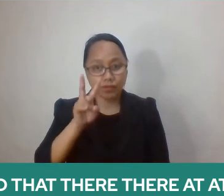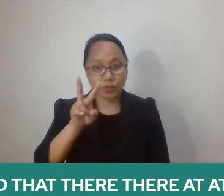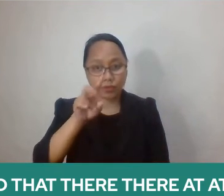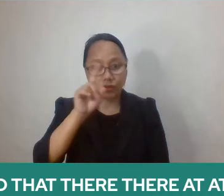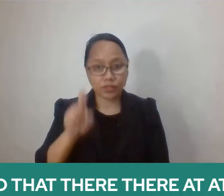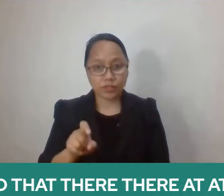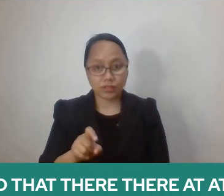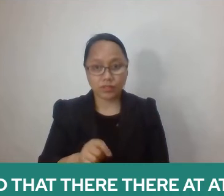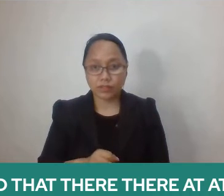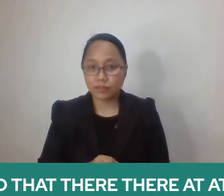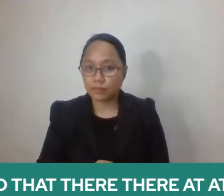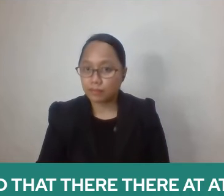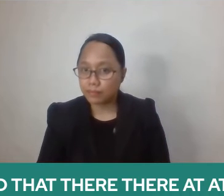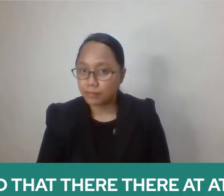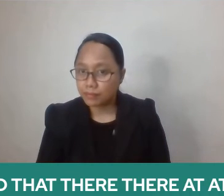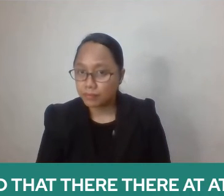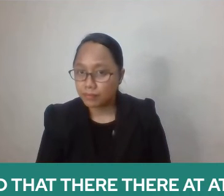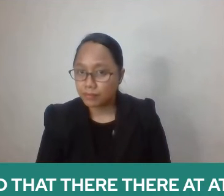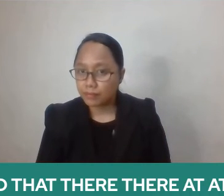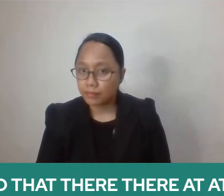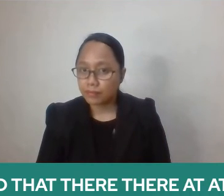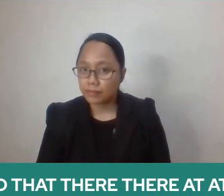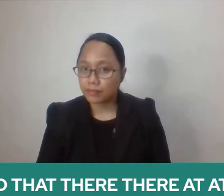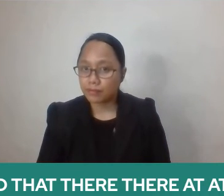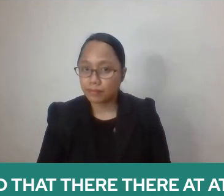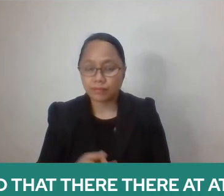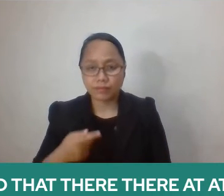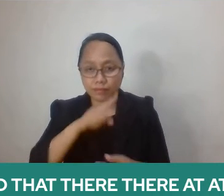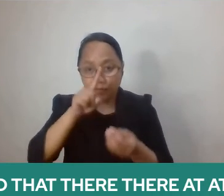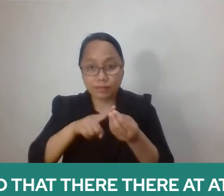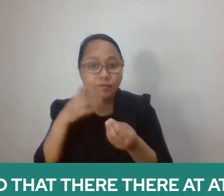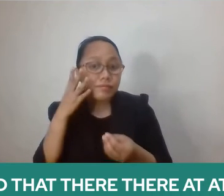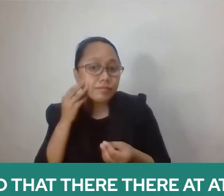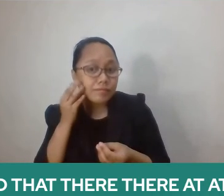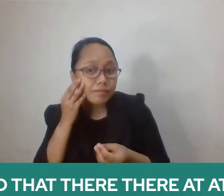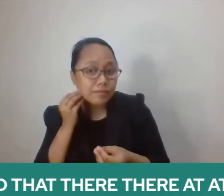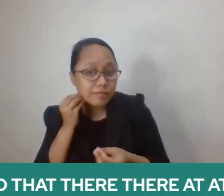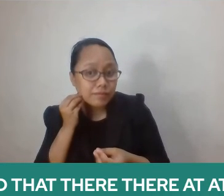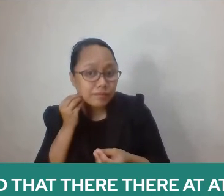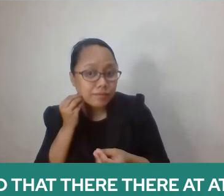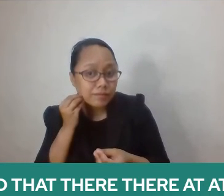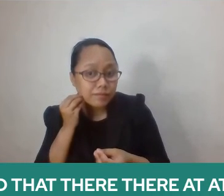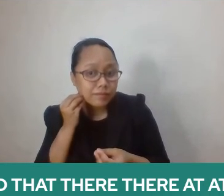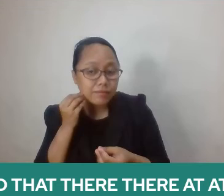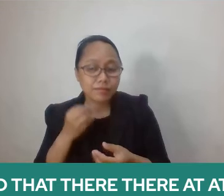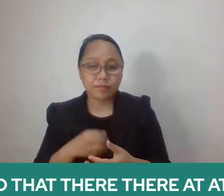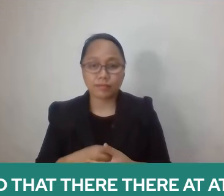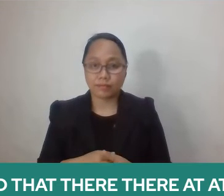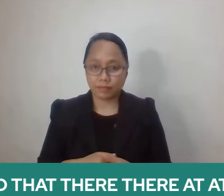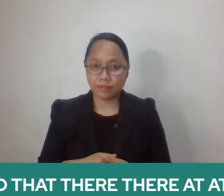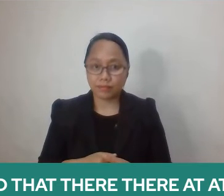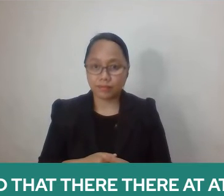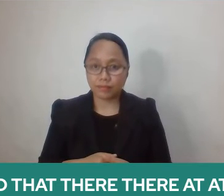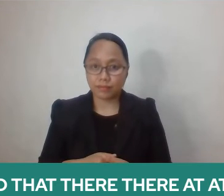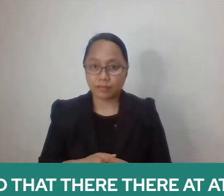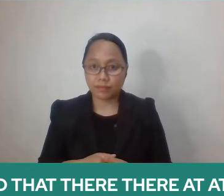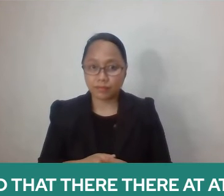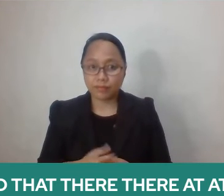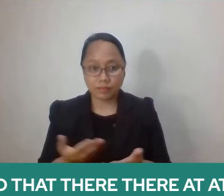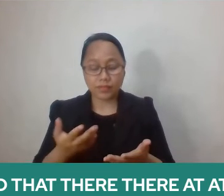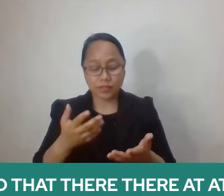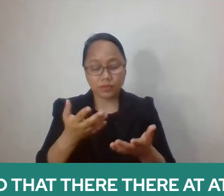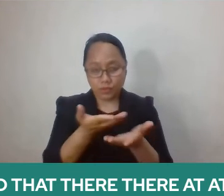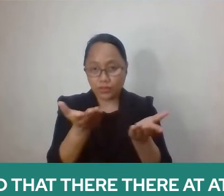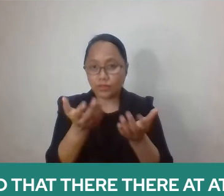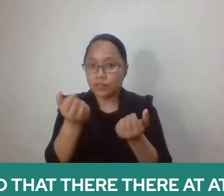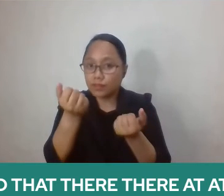posed. One was, what has been your experience when it comes to reaching these different cultures? And if you have any resistance